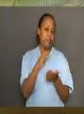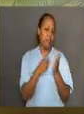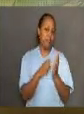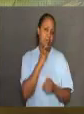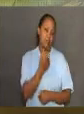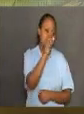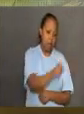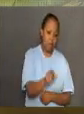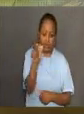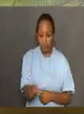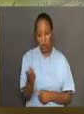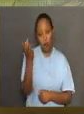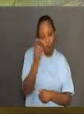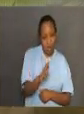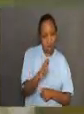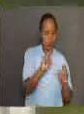individuals or groups.